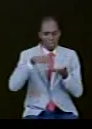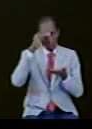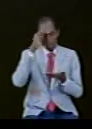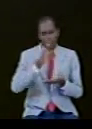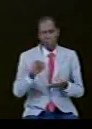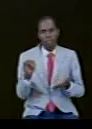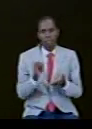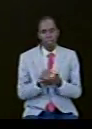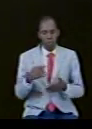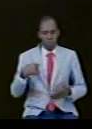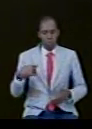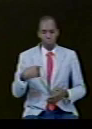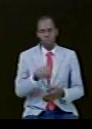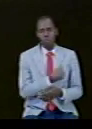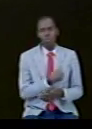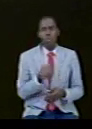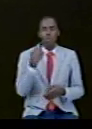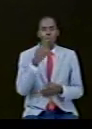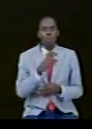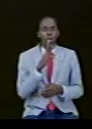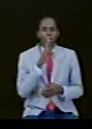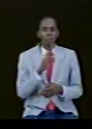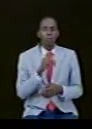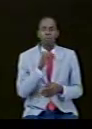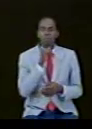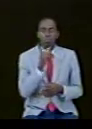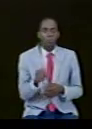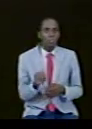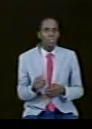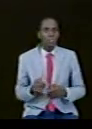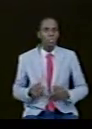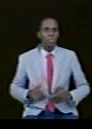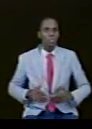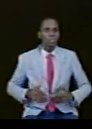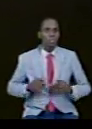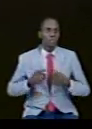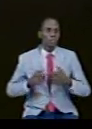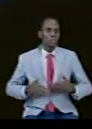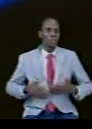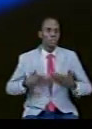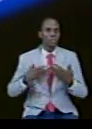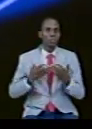now living through the patience and comfort of the scriptures,